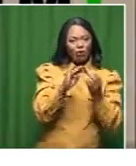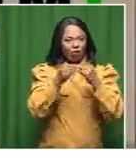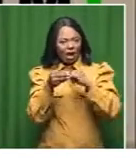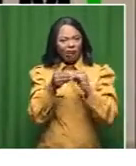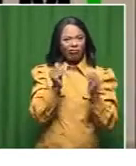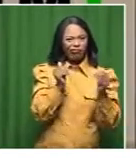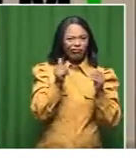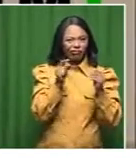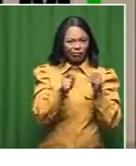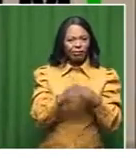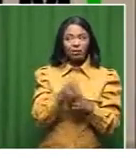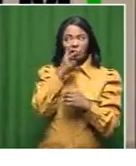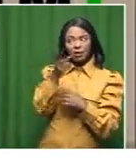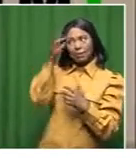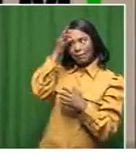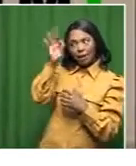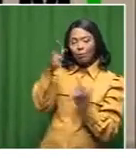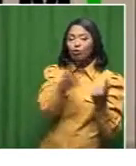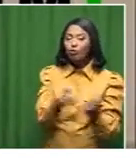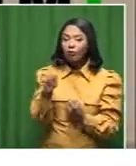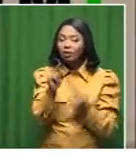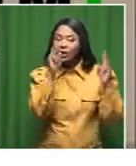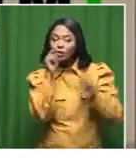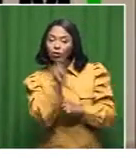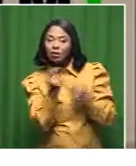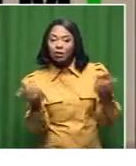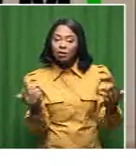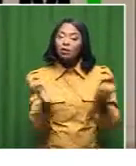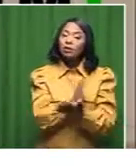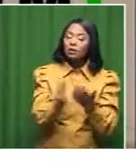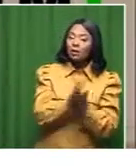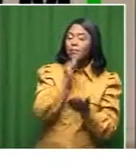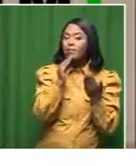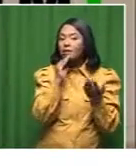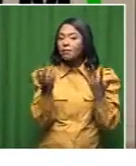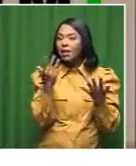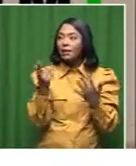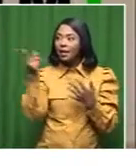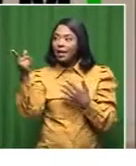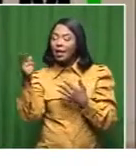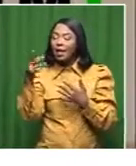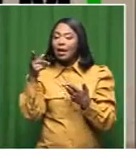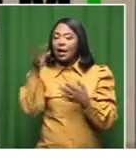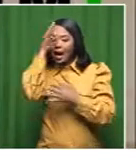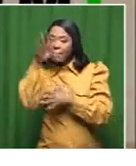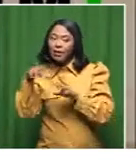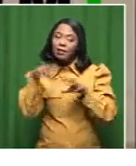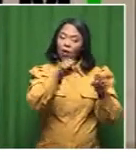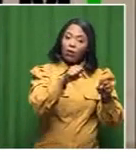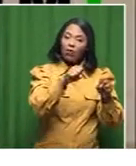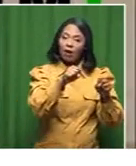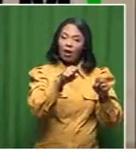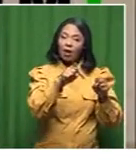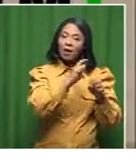the government is going to do around there, whether some of that debt is going to be taken over from that balance sheet.